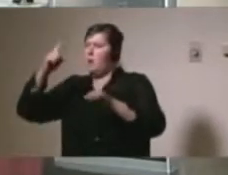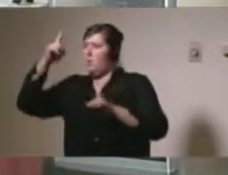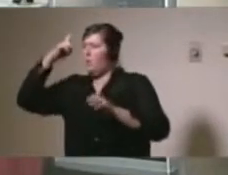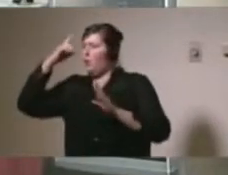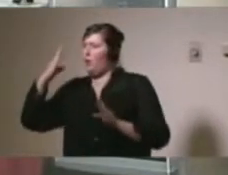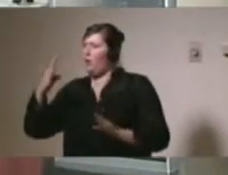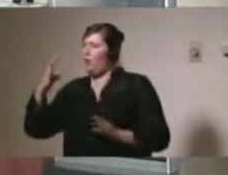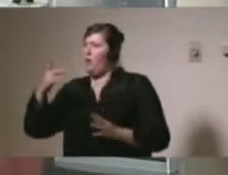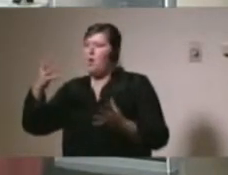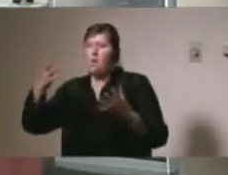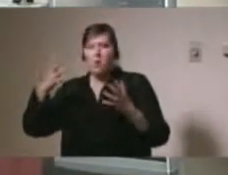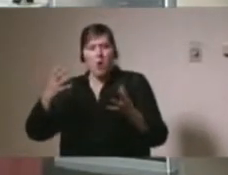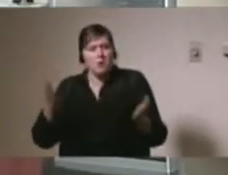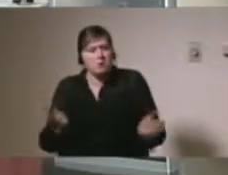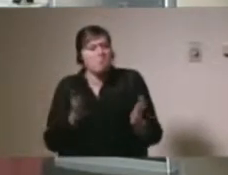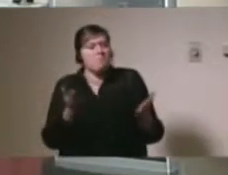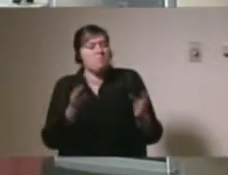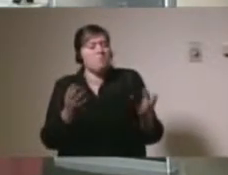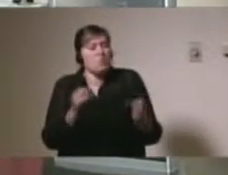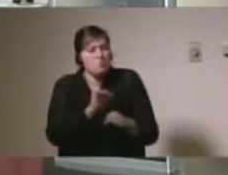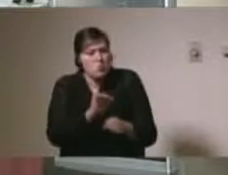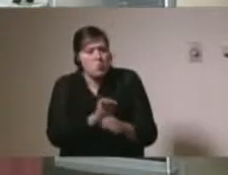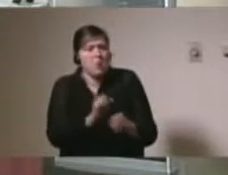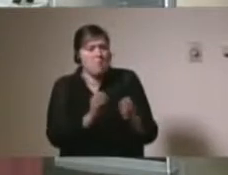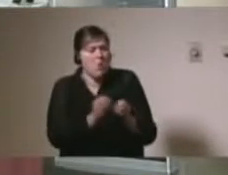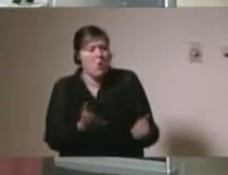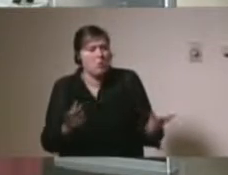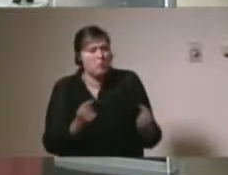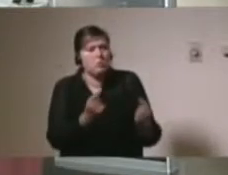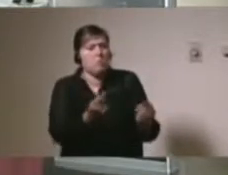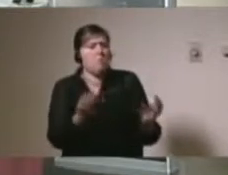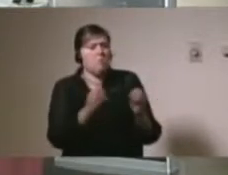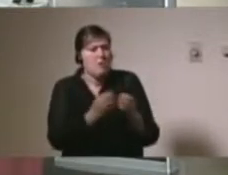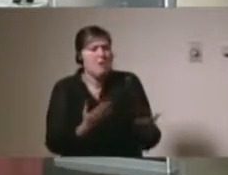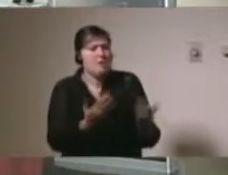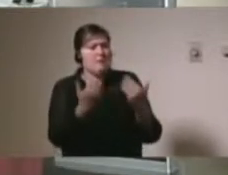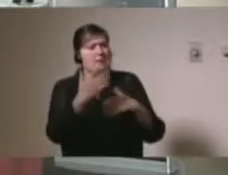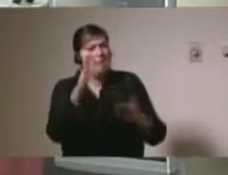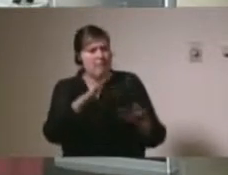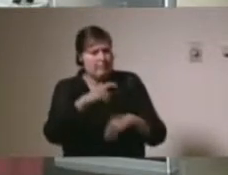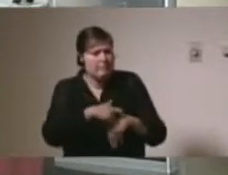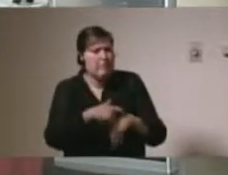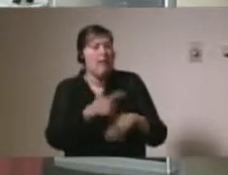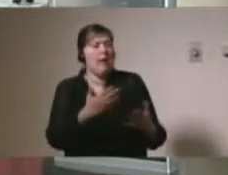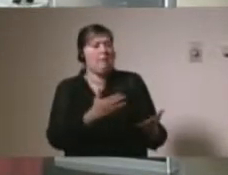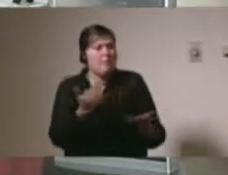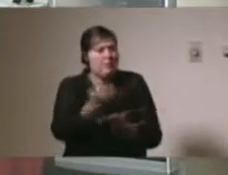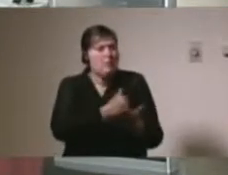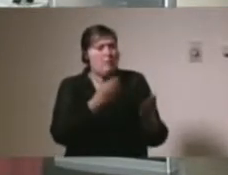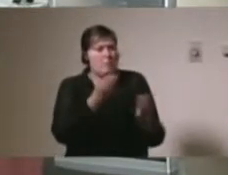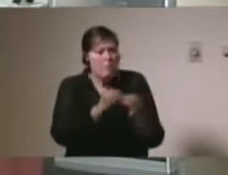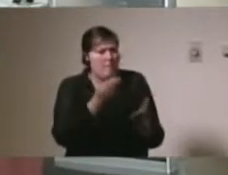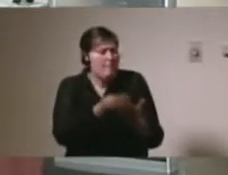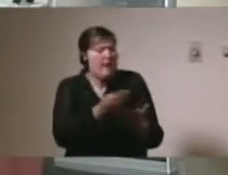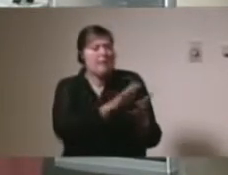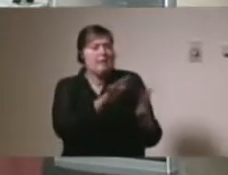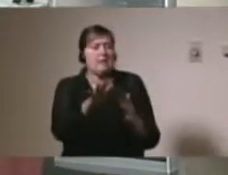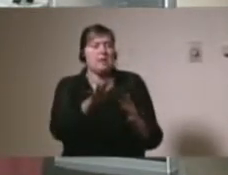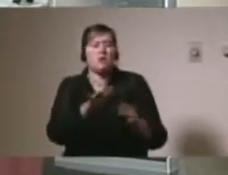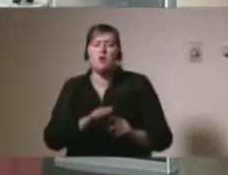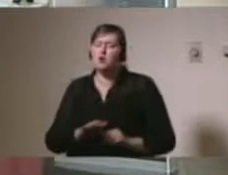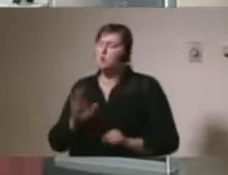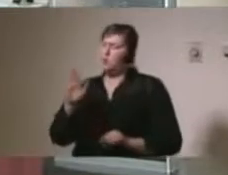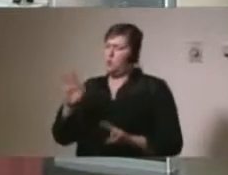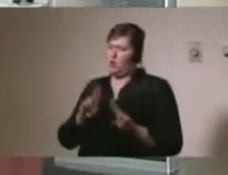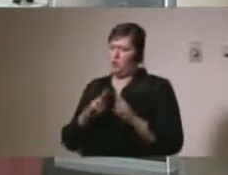asking for higher productivity. So how can you as a union deal with this